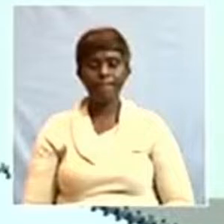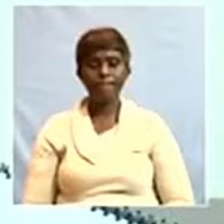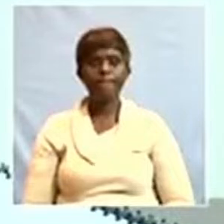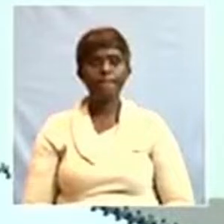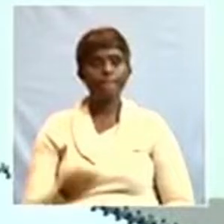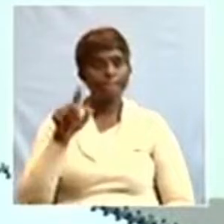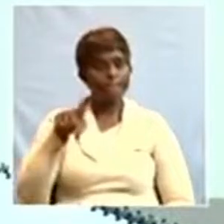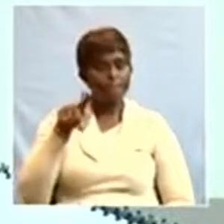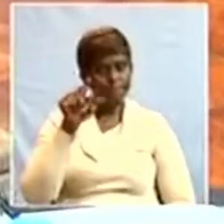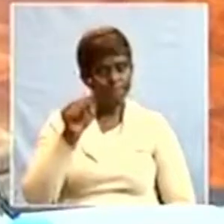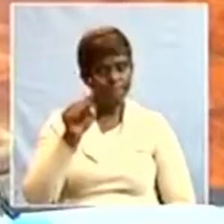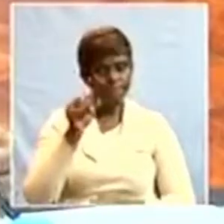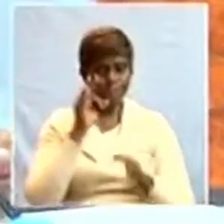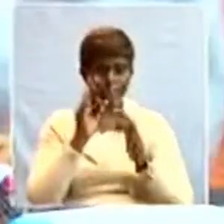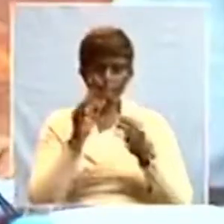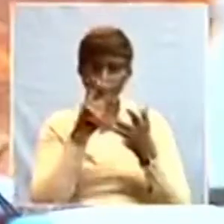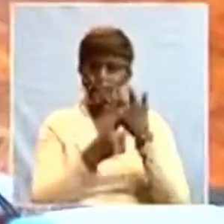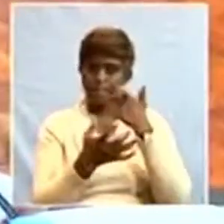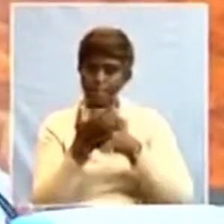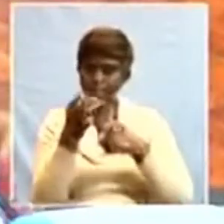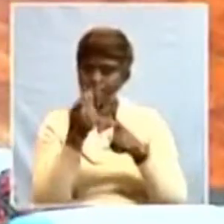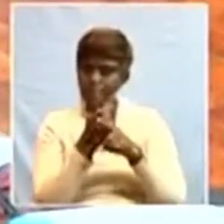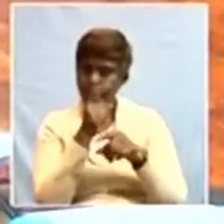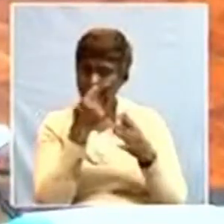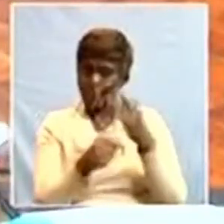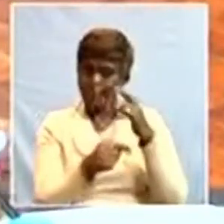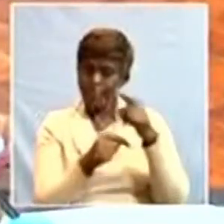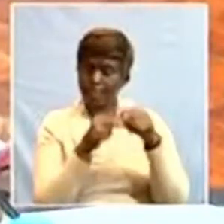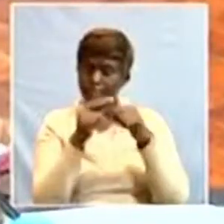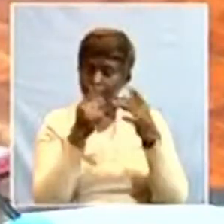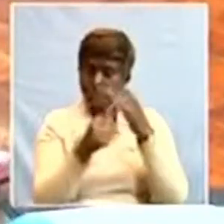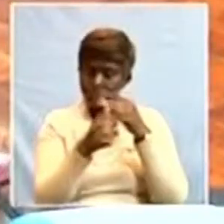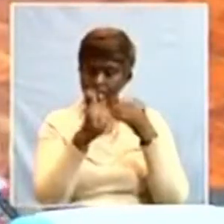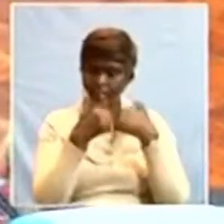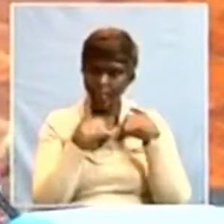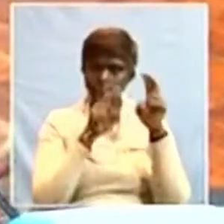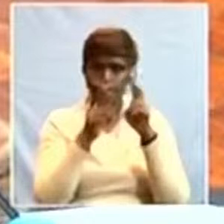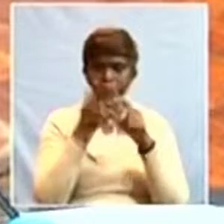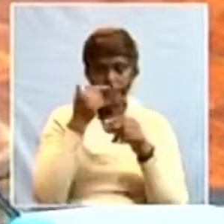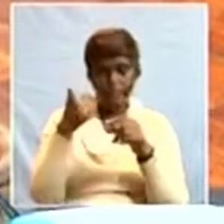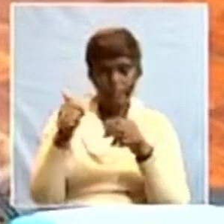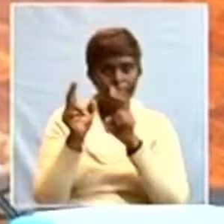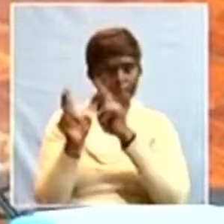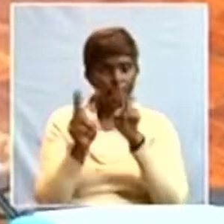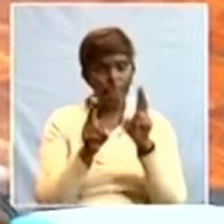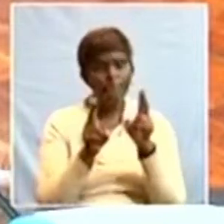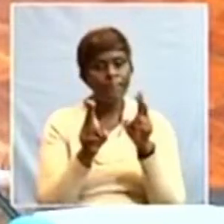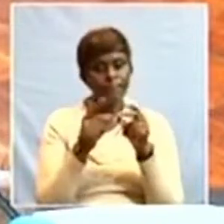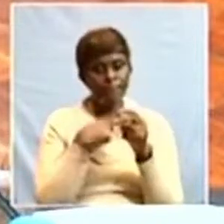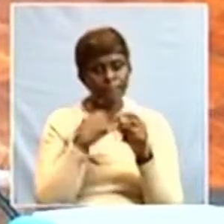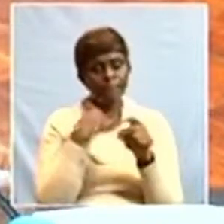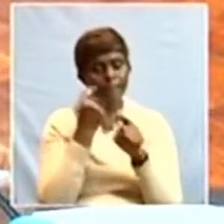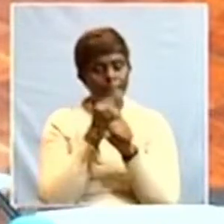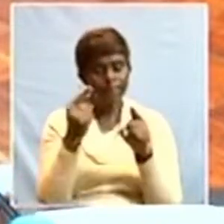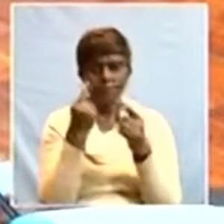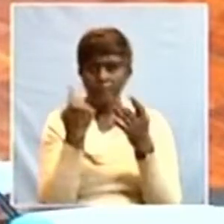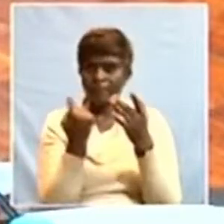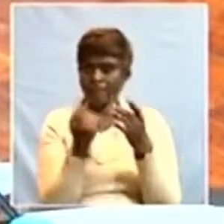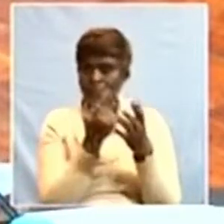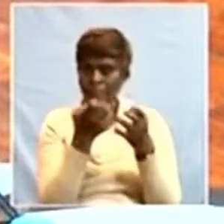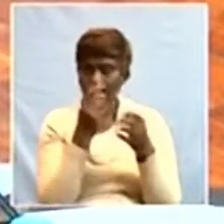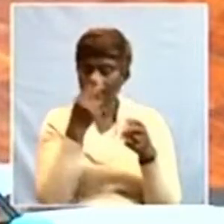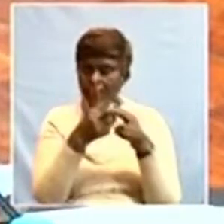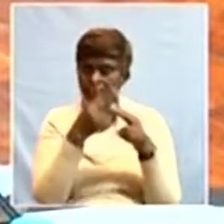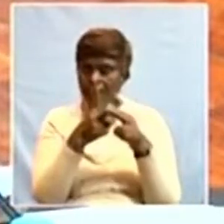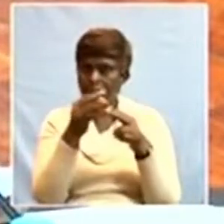PS, if you are consulting from him, it means he has the answer, so let him respond. I actually just want to get the name